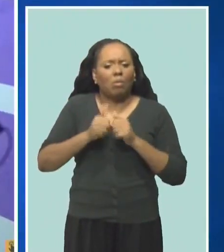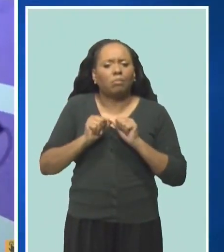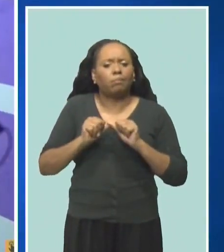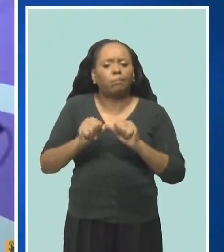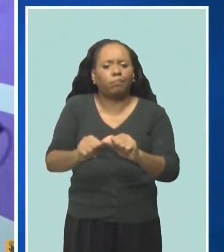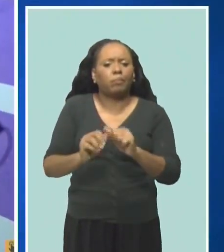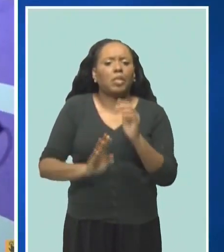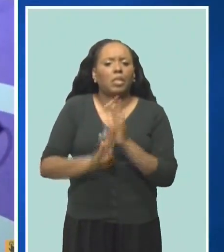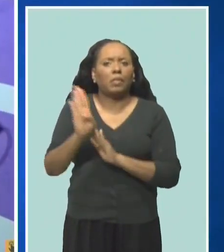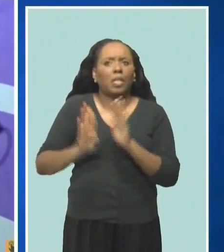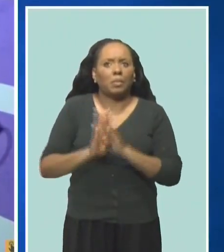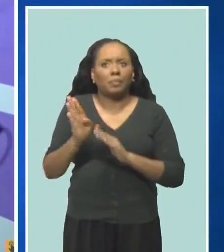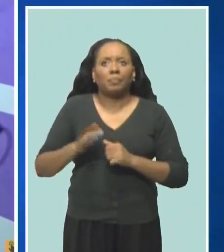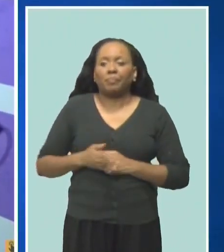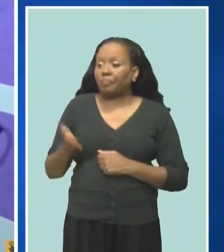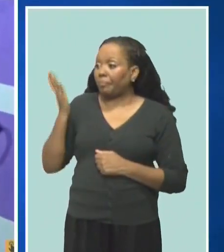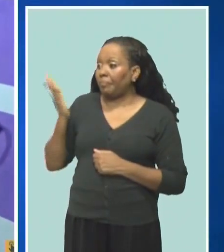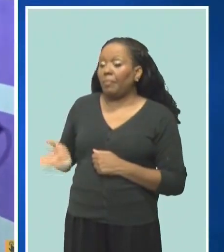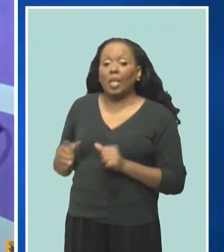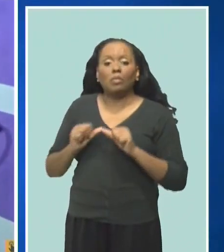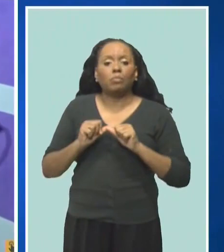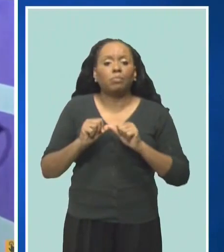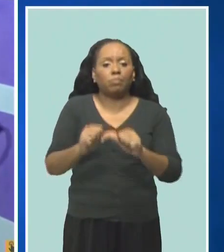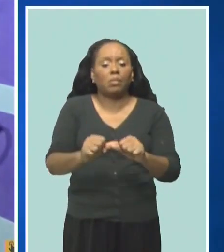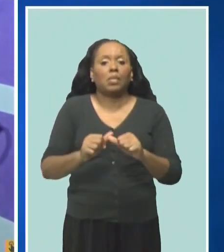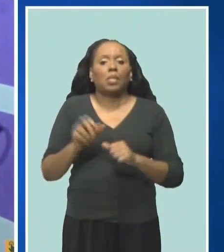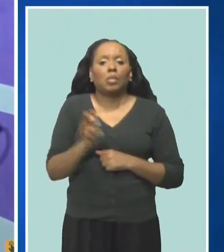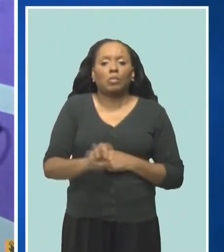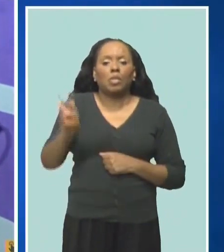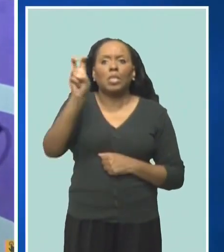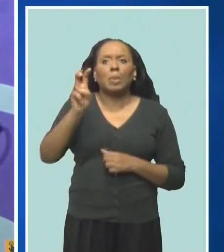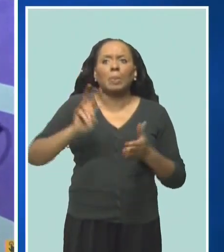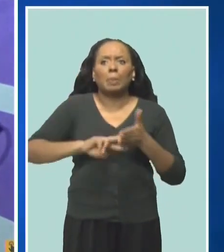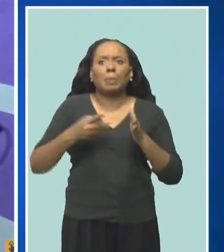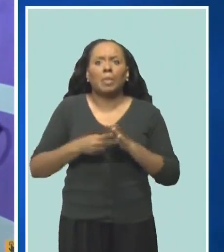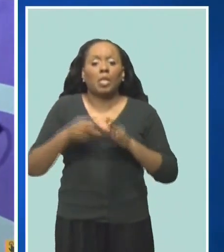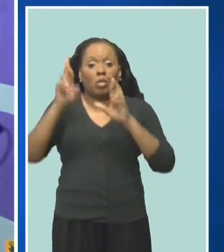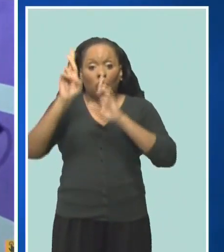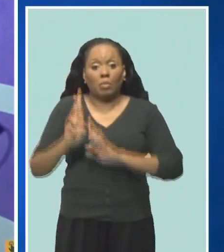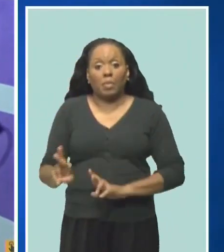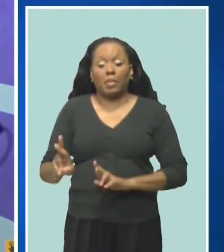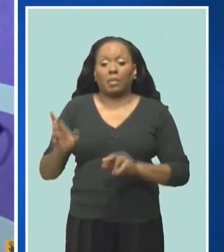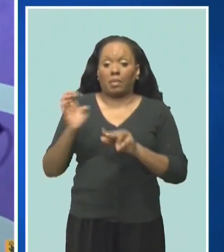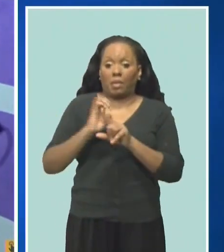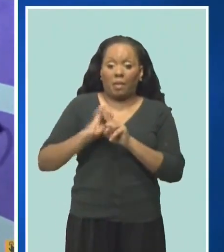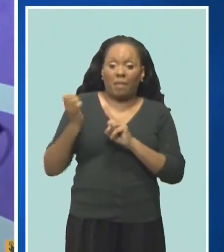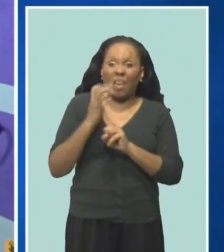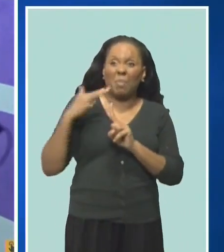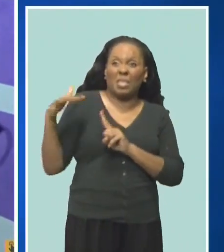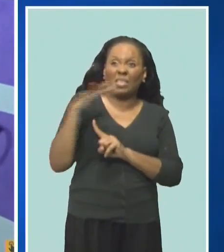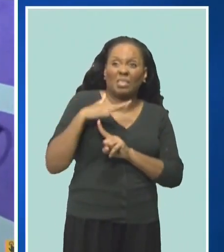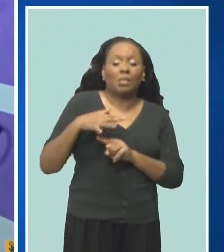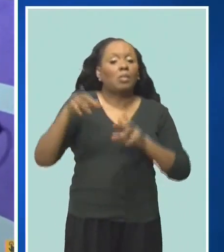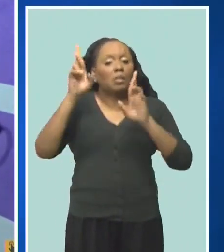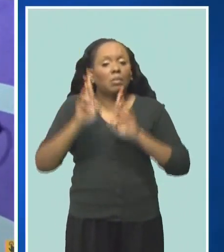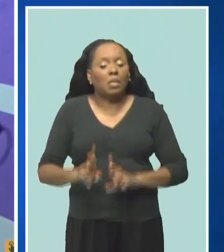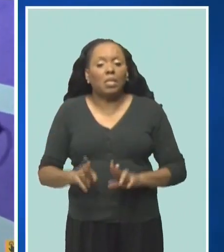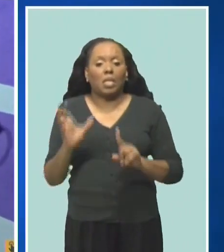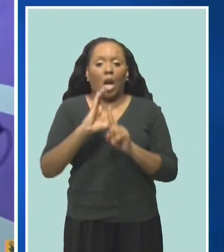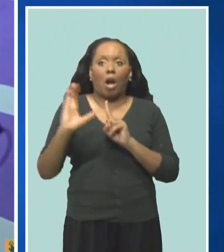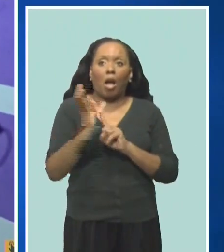Sustainable tourism is about respecting our environment, our culture, and our own